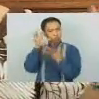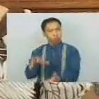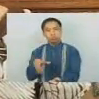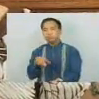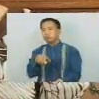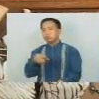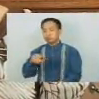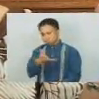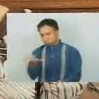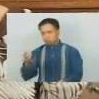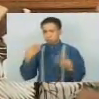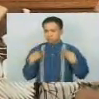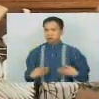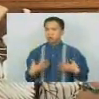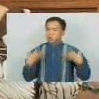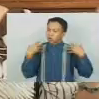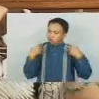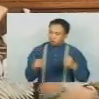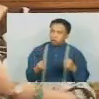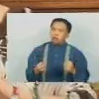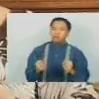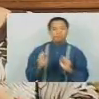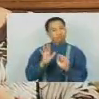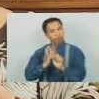life that's comfortable.